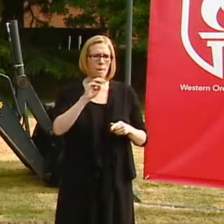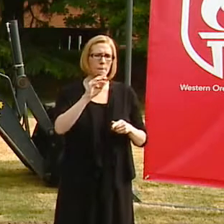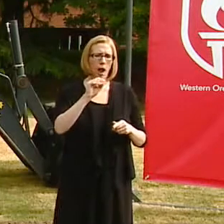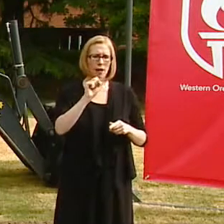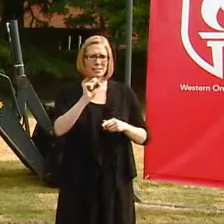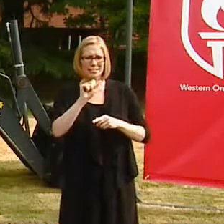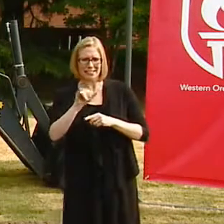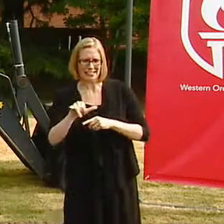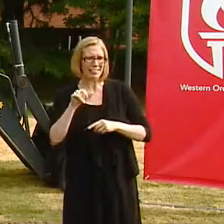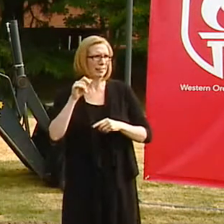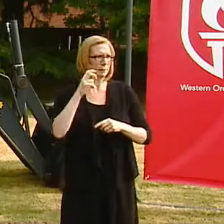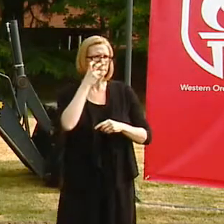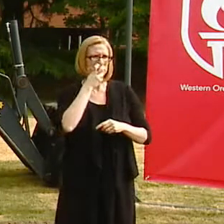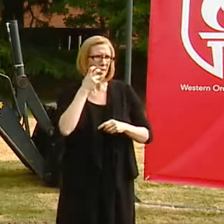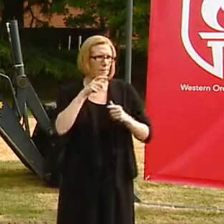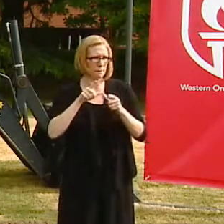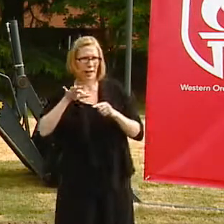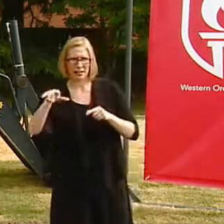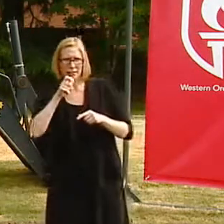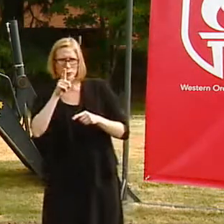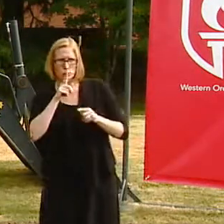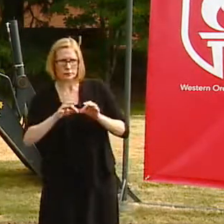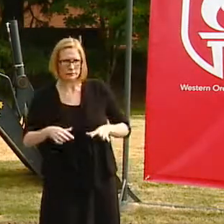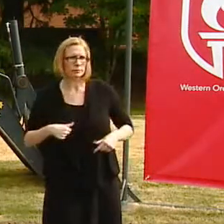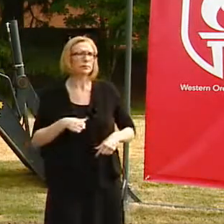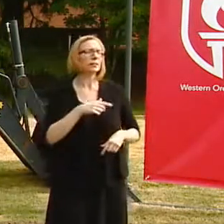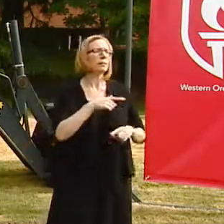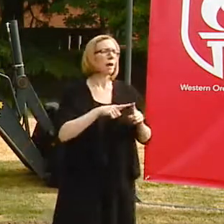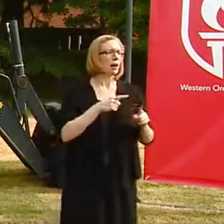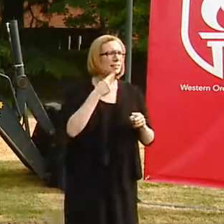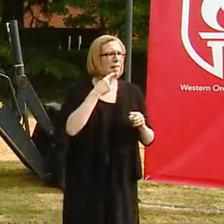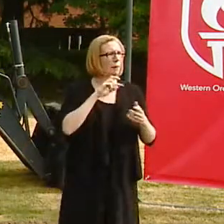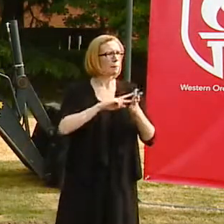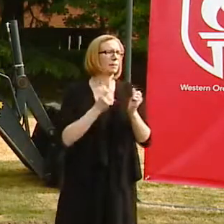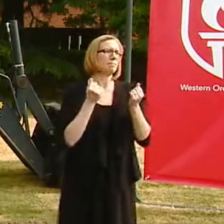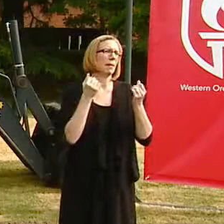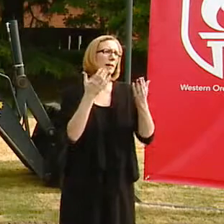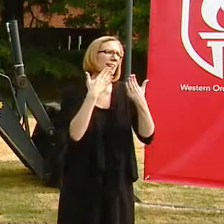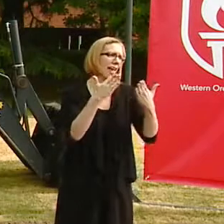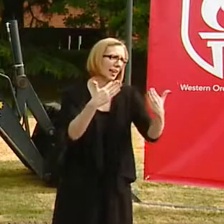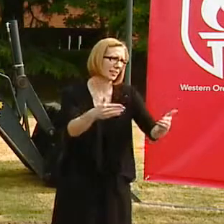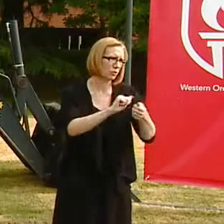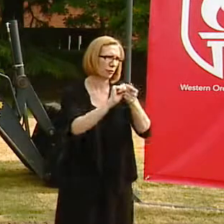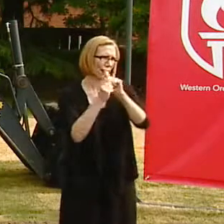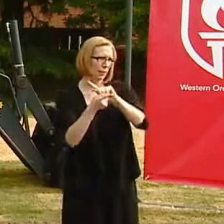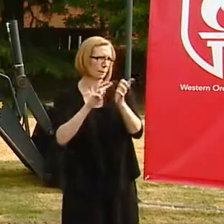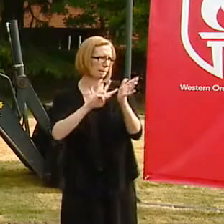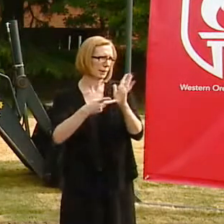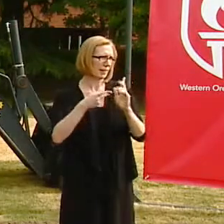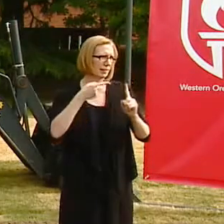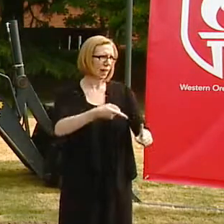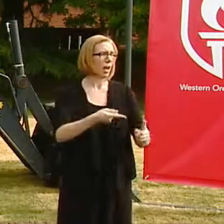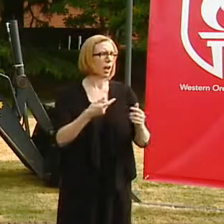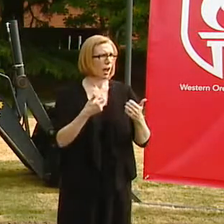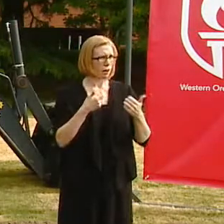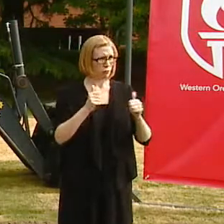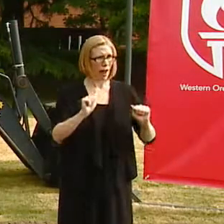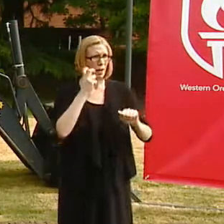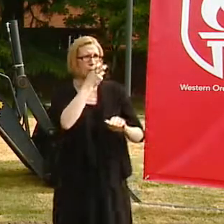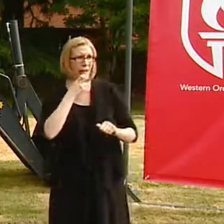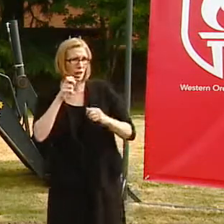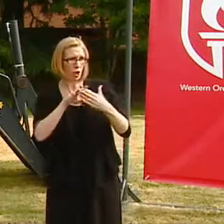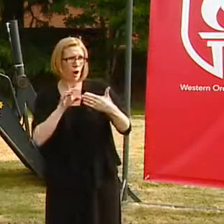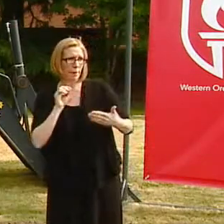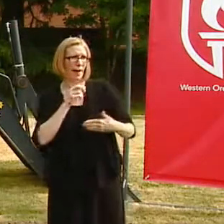on a tree. Hayumasi. And we say that many thanks. So everybody want to try that?